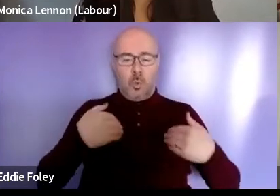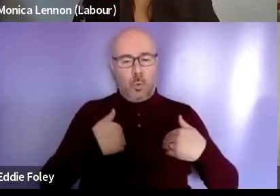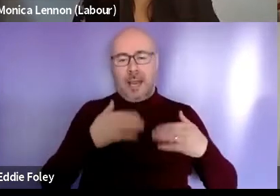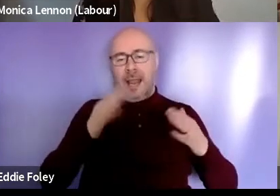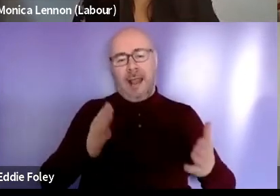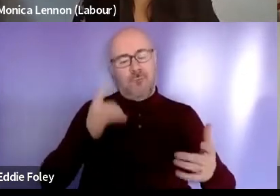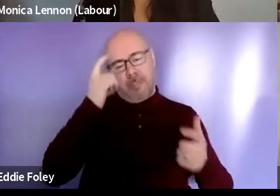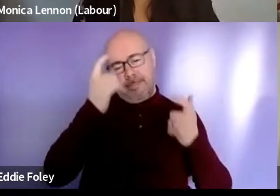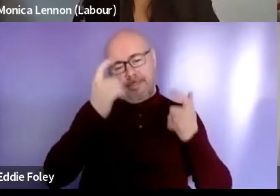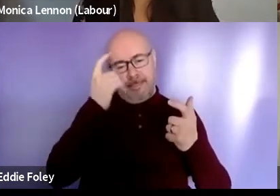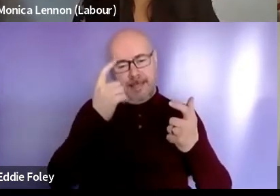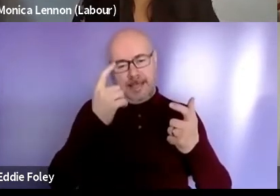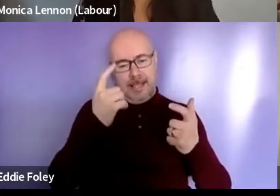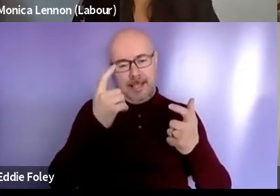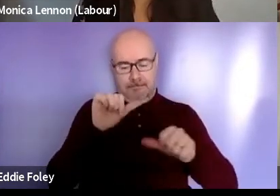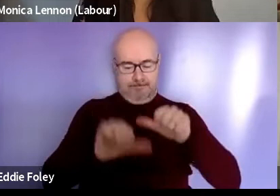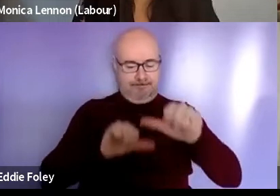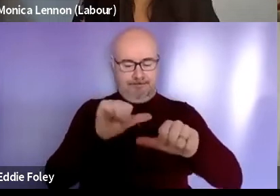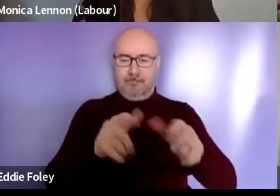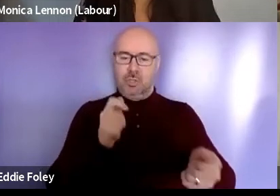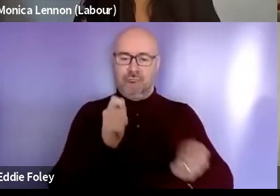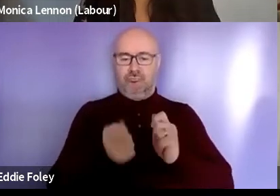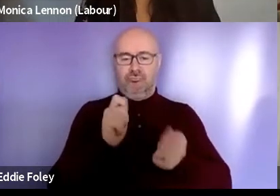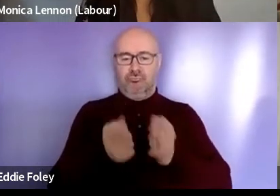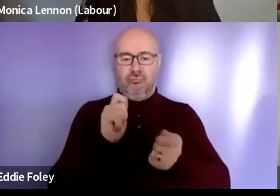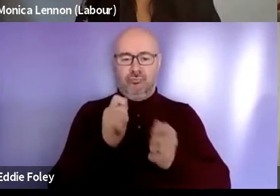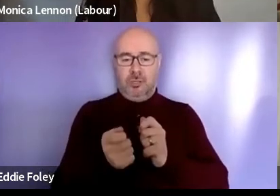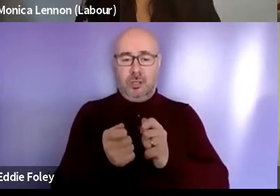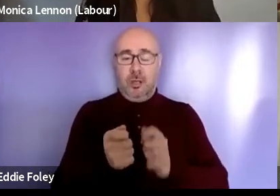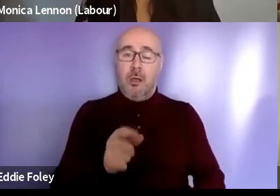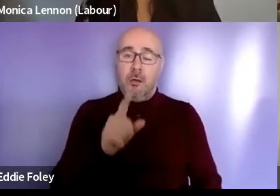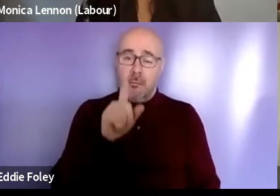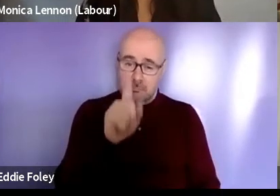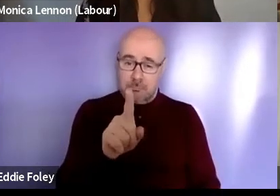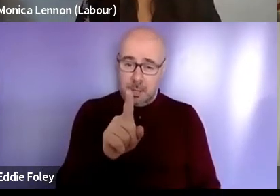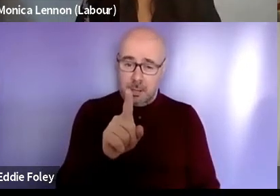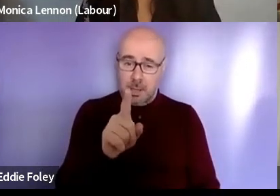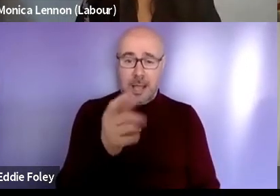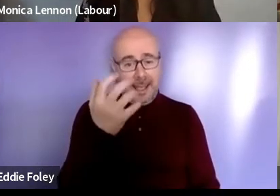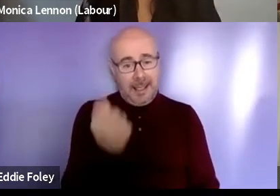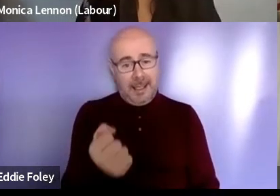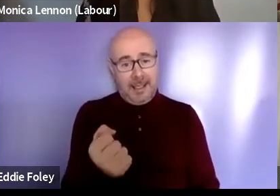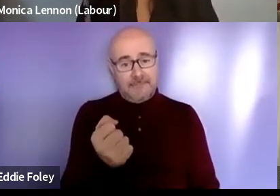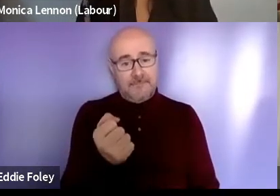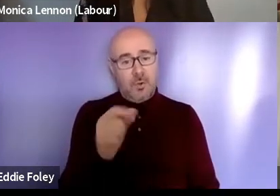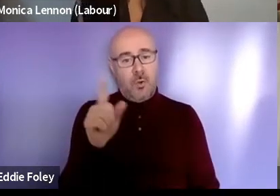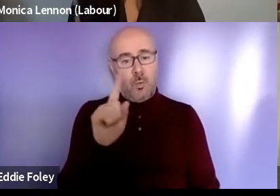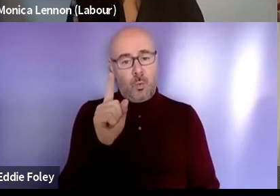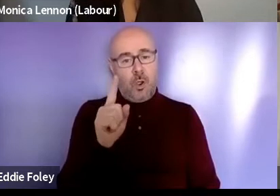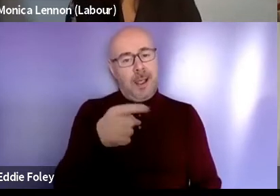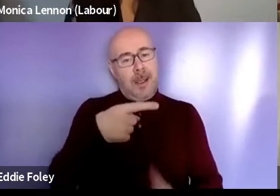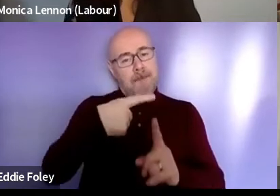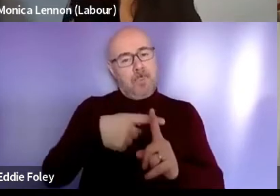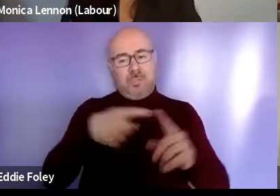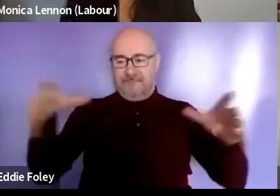Yeah. But on the other hand, there is still something positive, I think, that we do meet physically together as